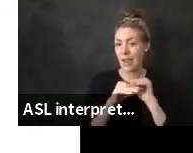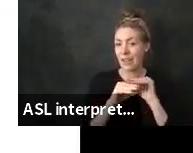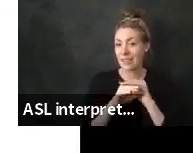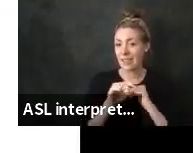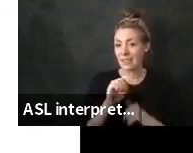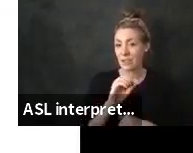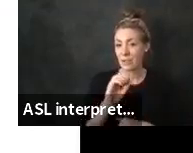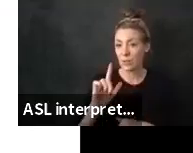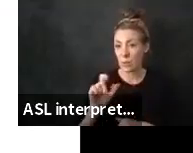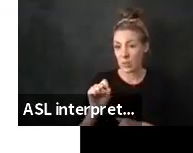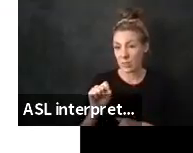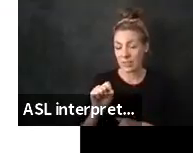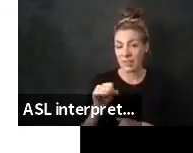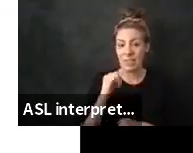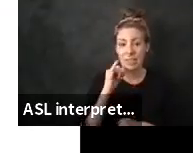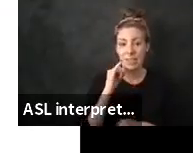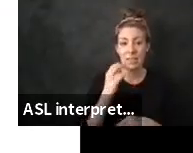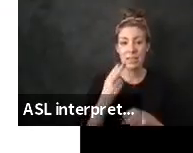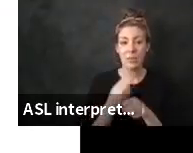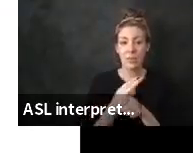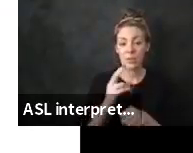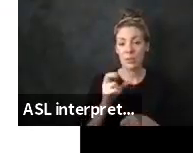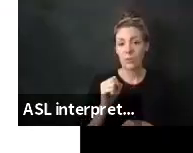So if you go to